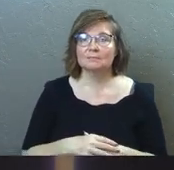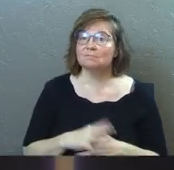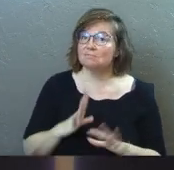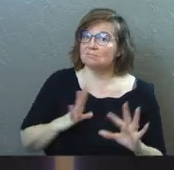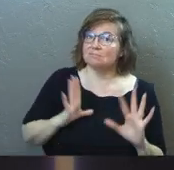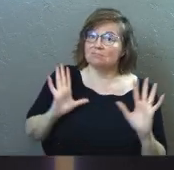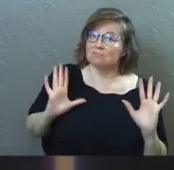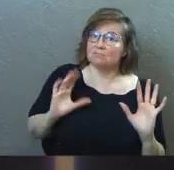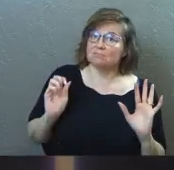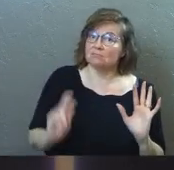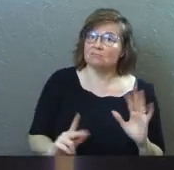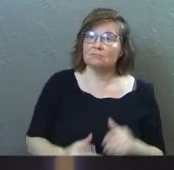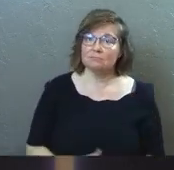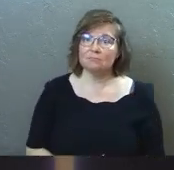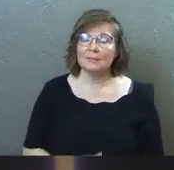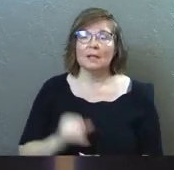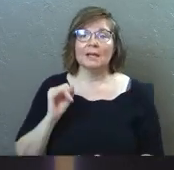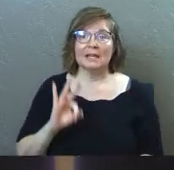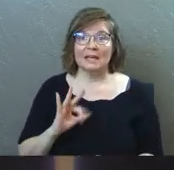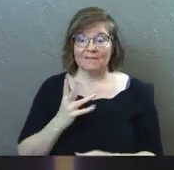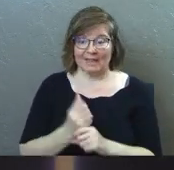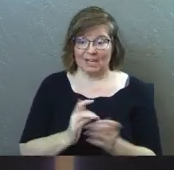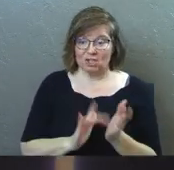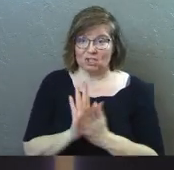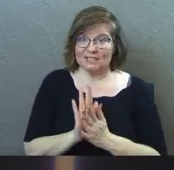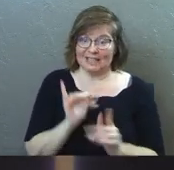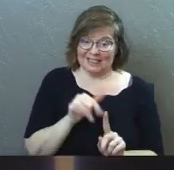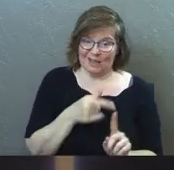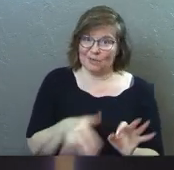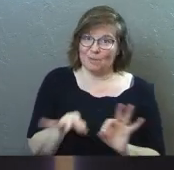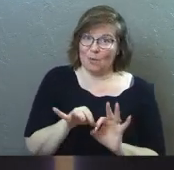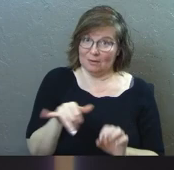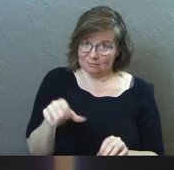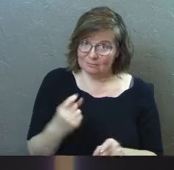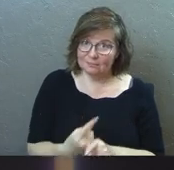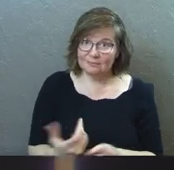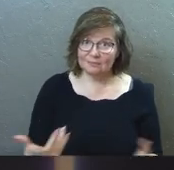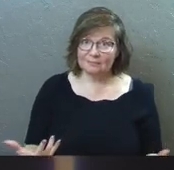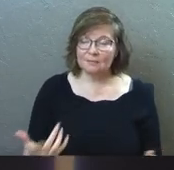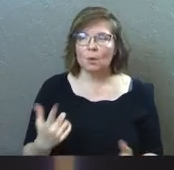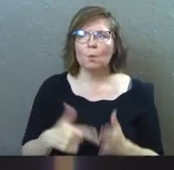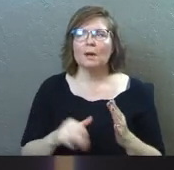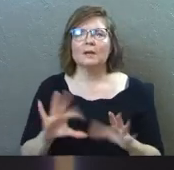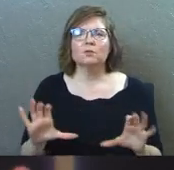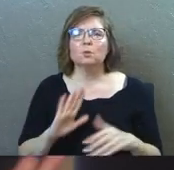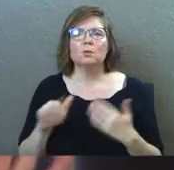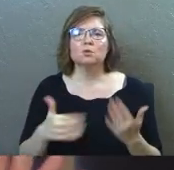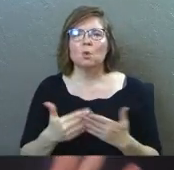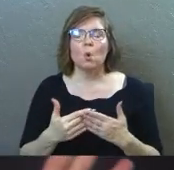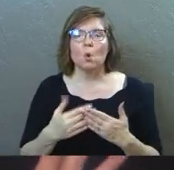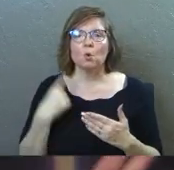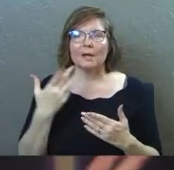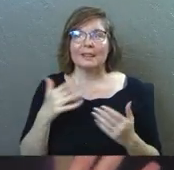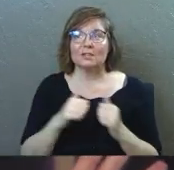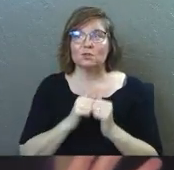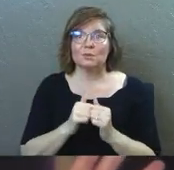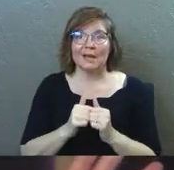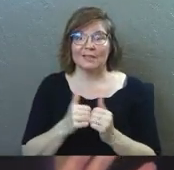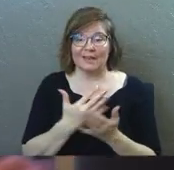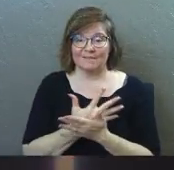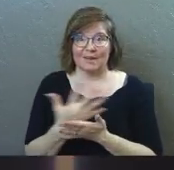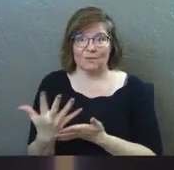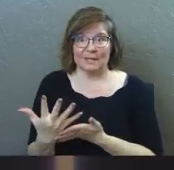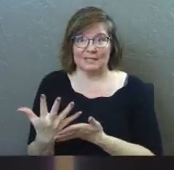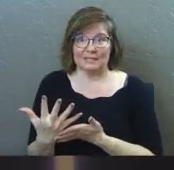Okay. It's okay. As long as they get Jesus. Yes? What if we do this whole crazy thing together over the